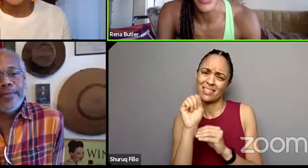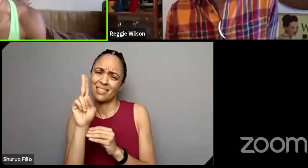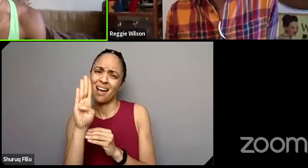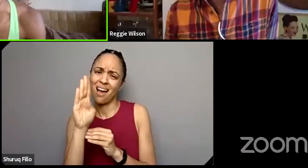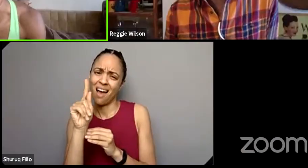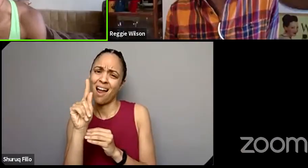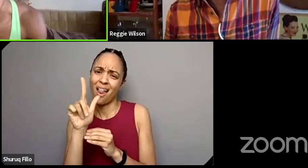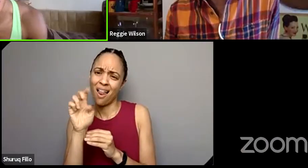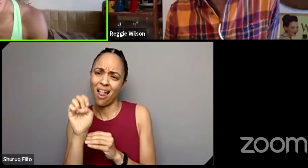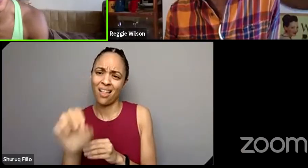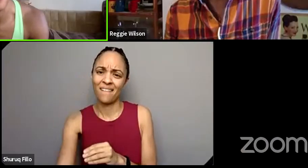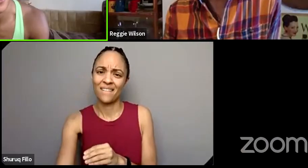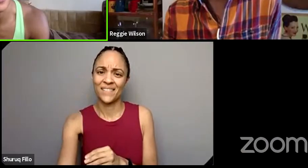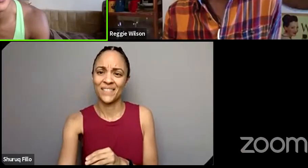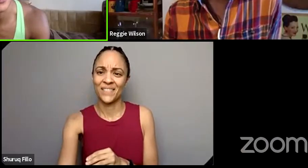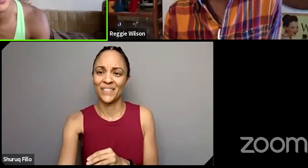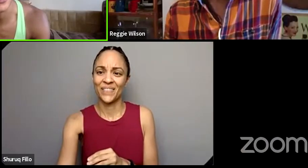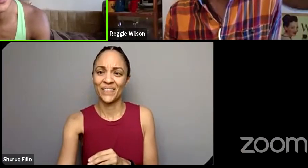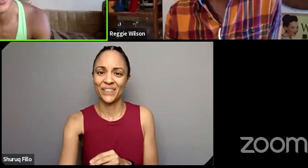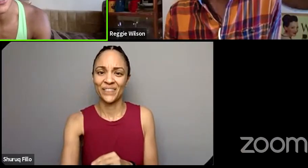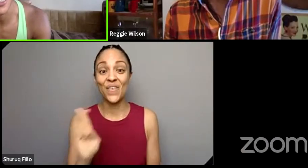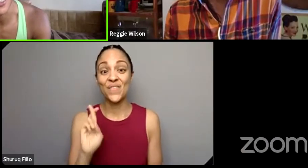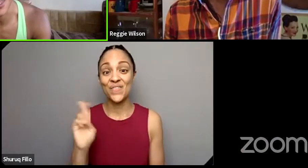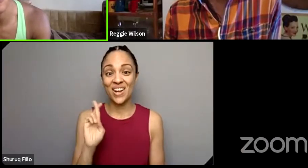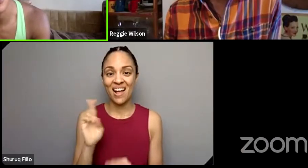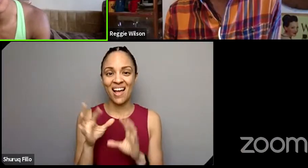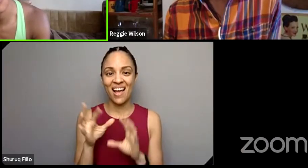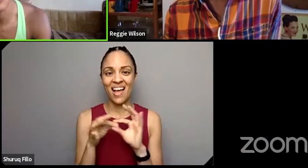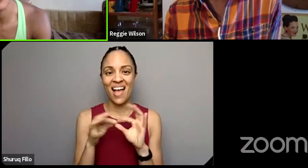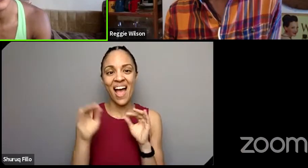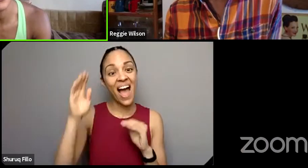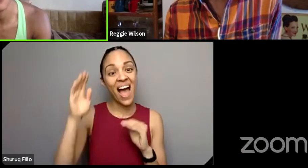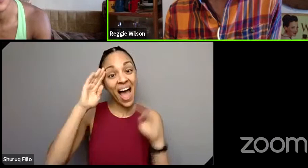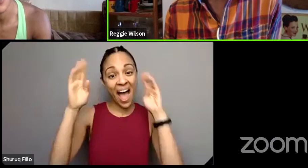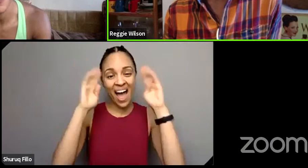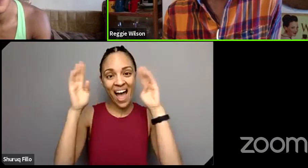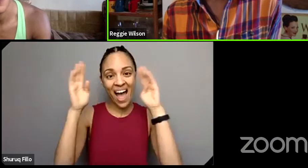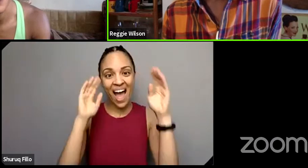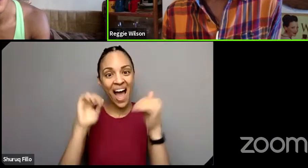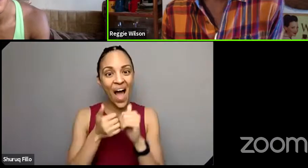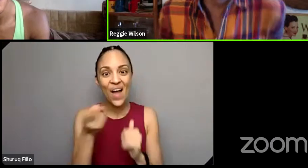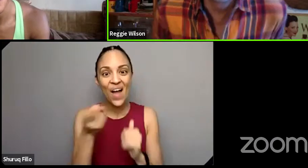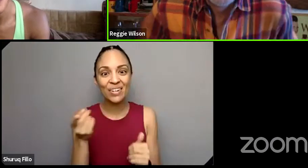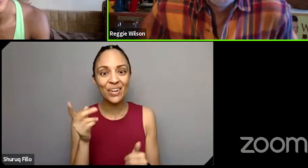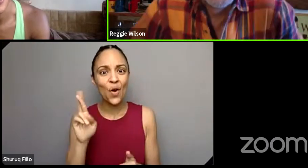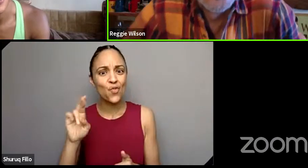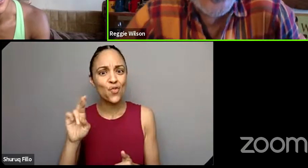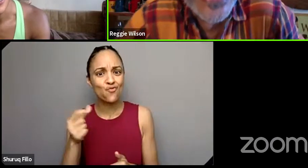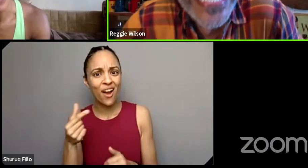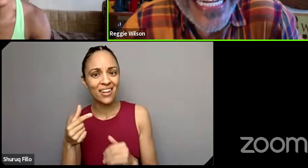Yes. Hi, how are you? I'm good. Why do you look so scared?